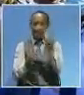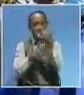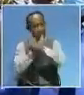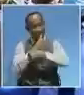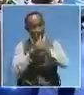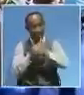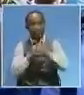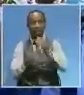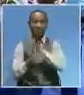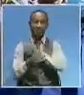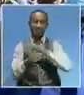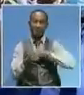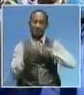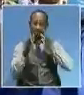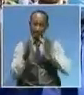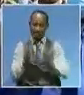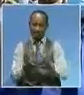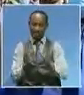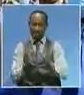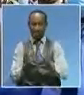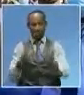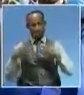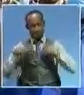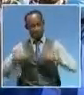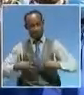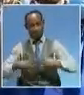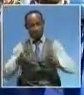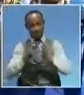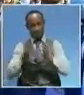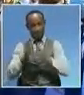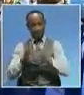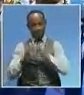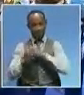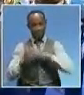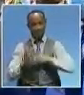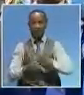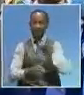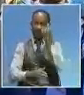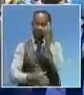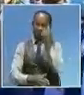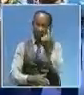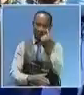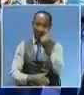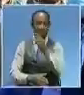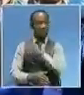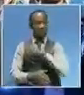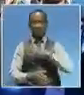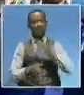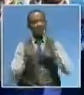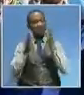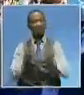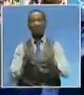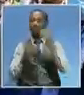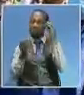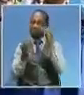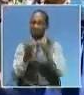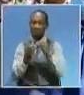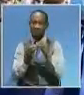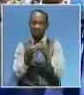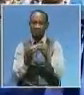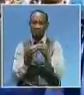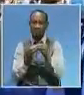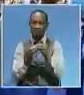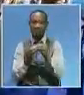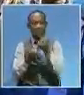nation, aren't we? And the body of Christ is one. I've said this several times. There are people who think they're more Christians than others. It's not true. I mean,